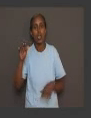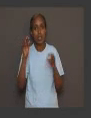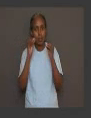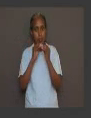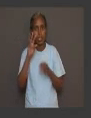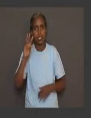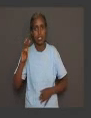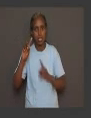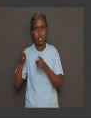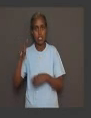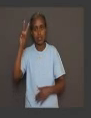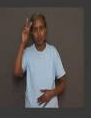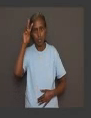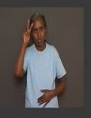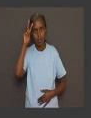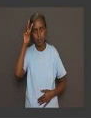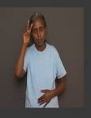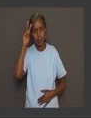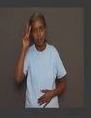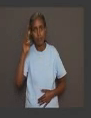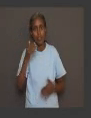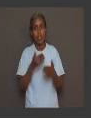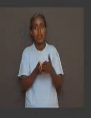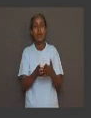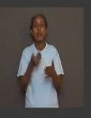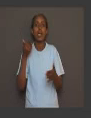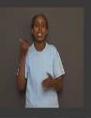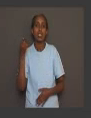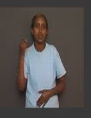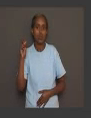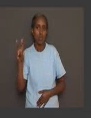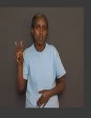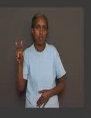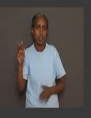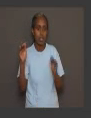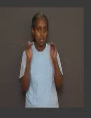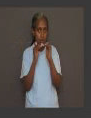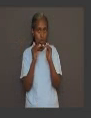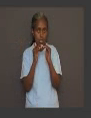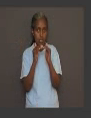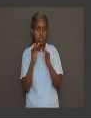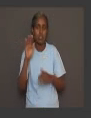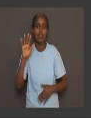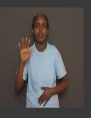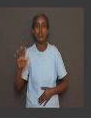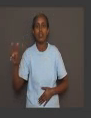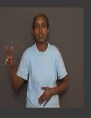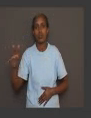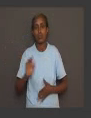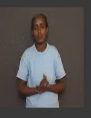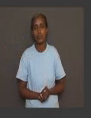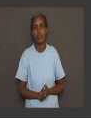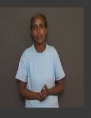plus 6 squared minus 12 equals 52.